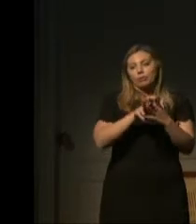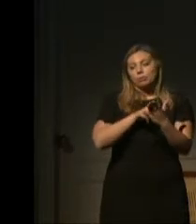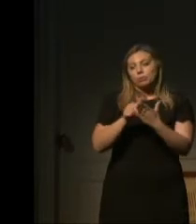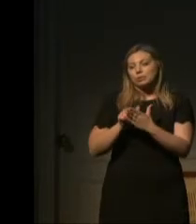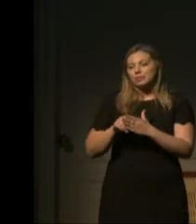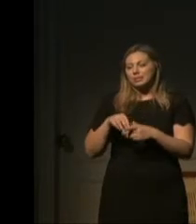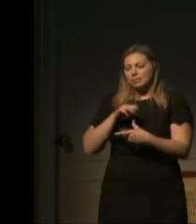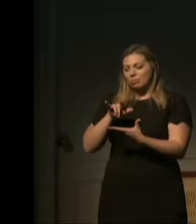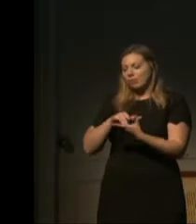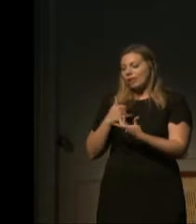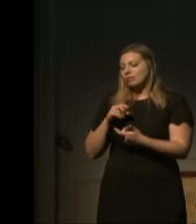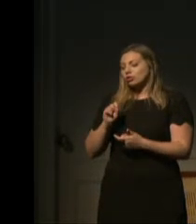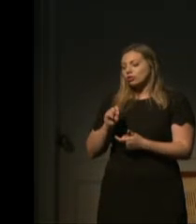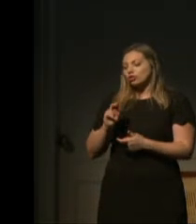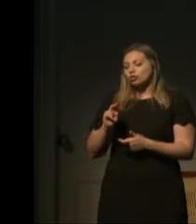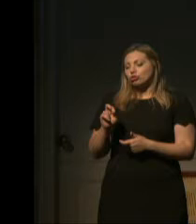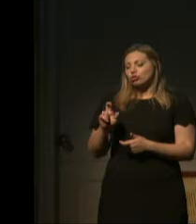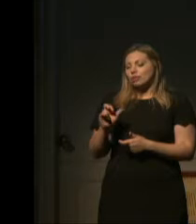faces, which I just love.